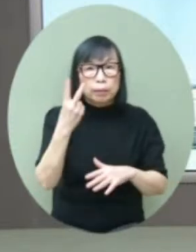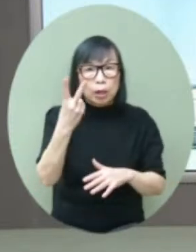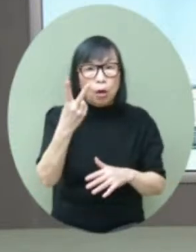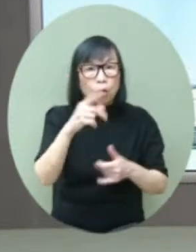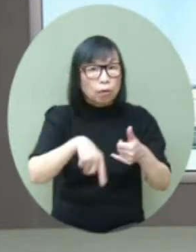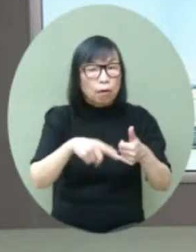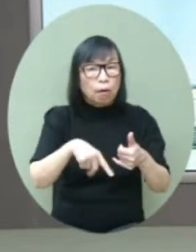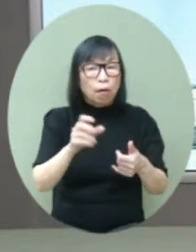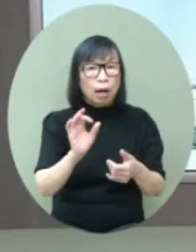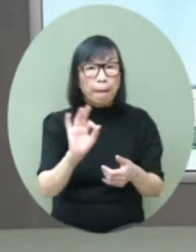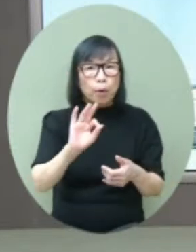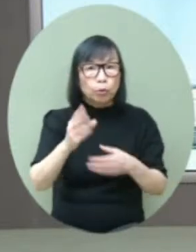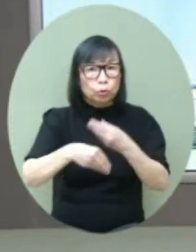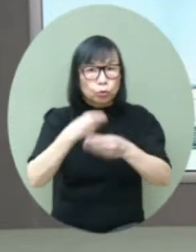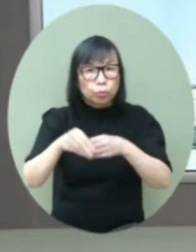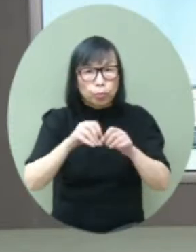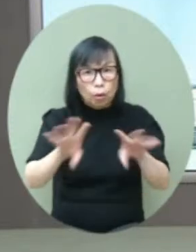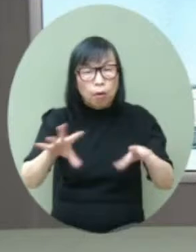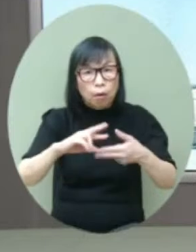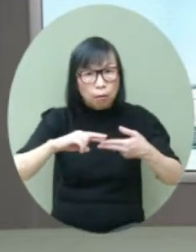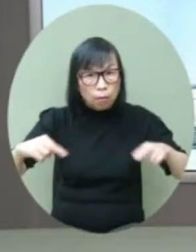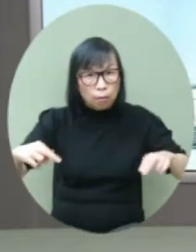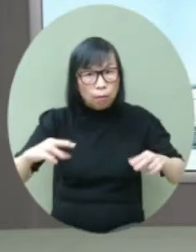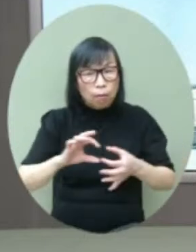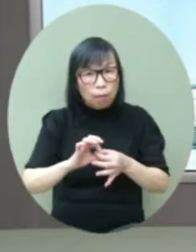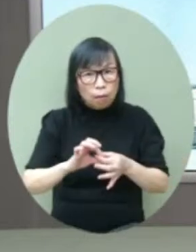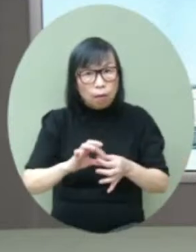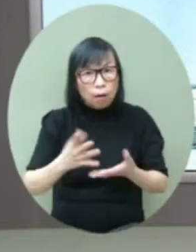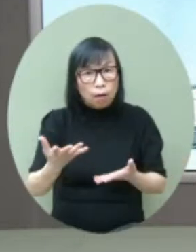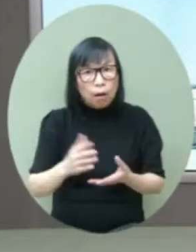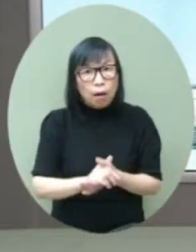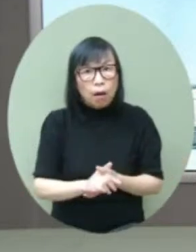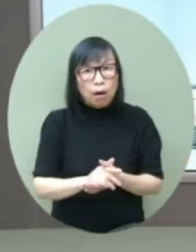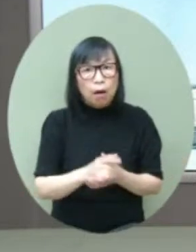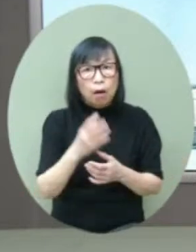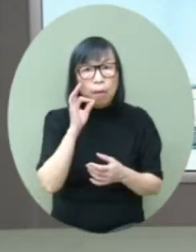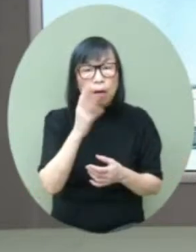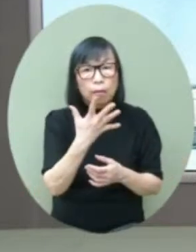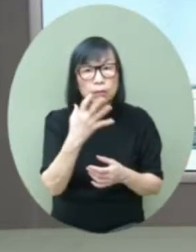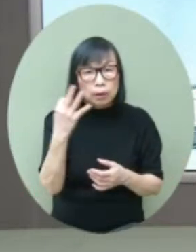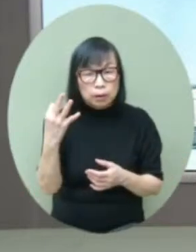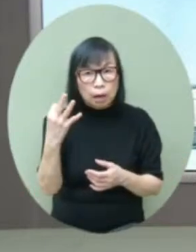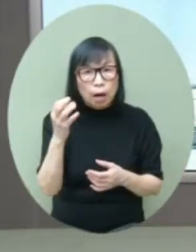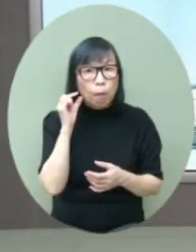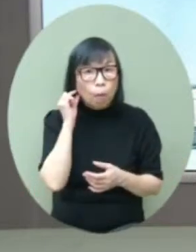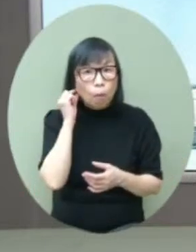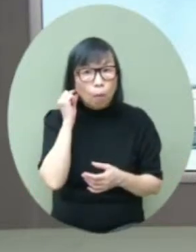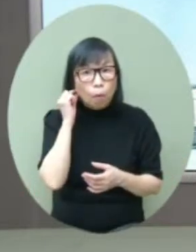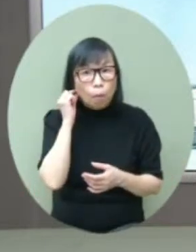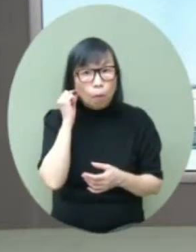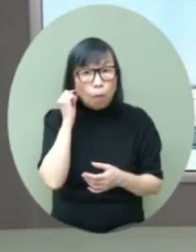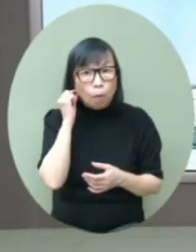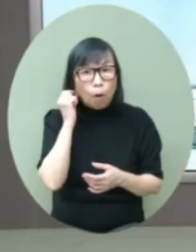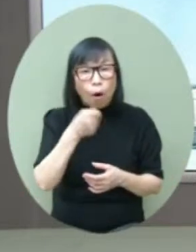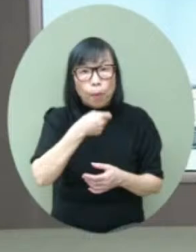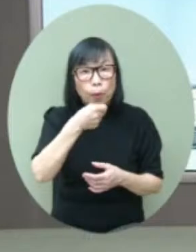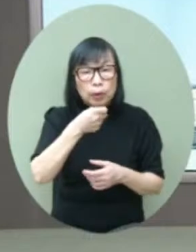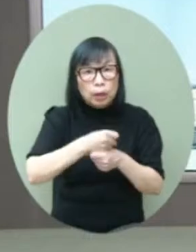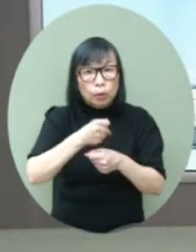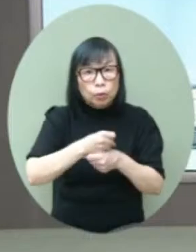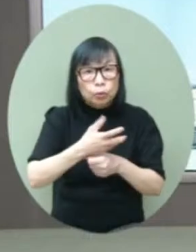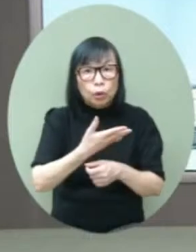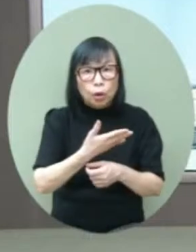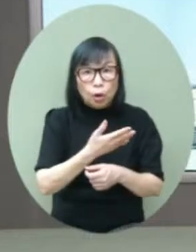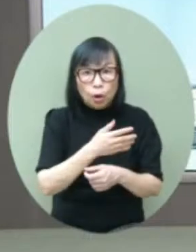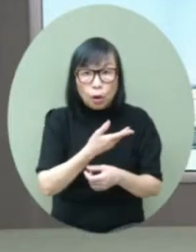attendance? Had there been any overlap? If there is no overlap, would there be any causal link as far as the infection